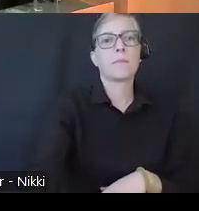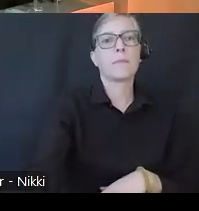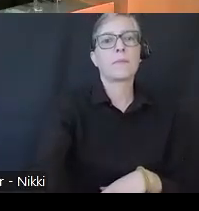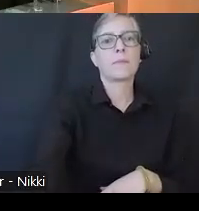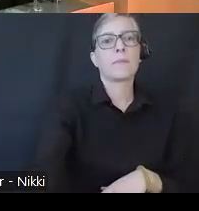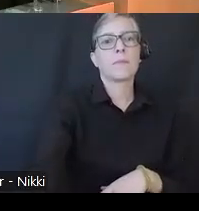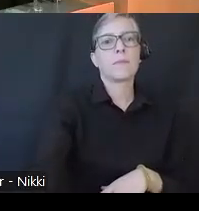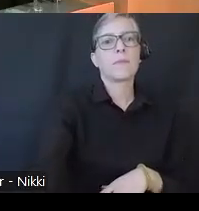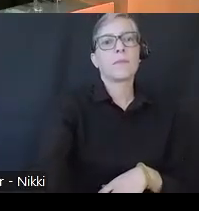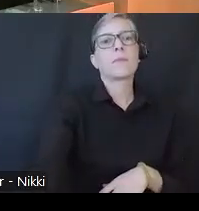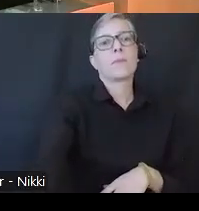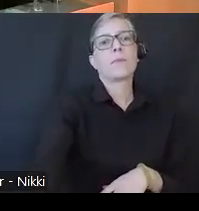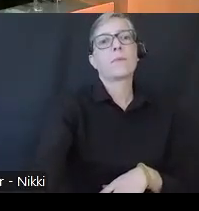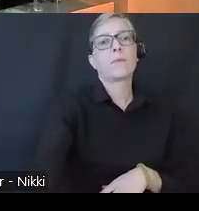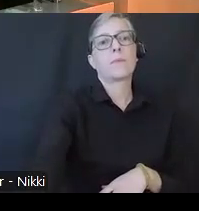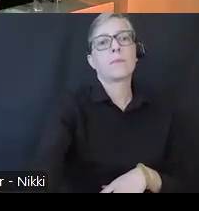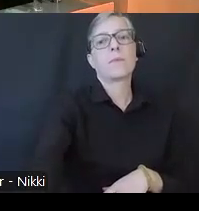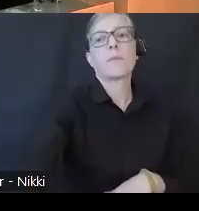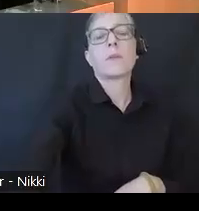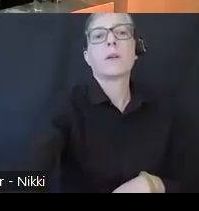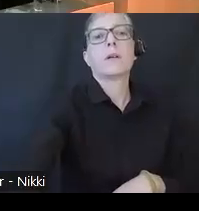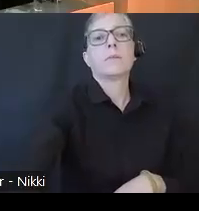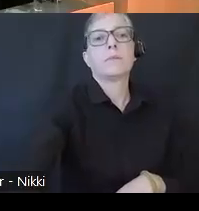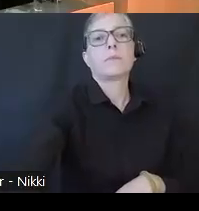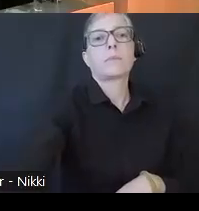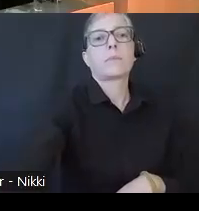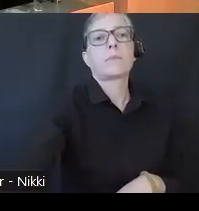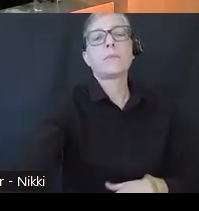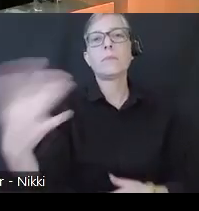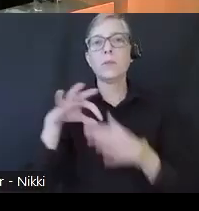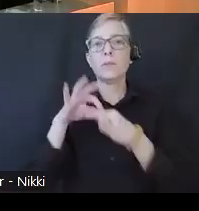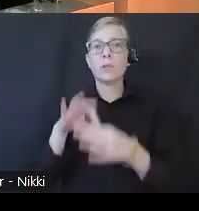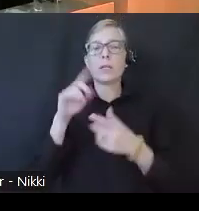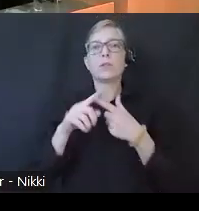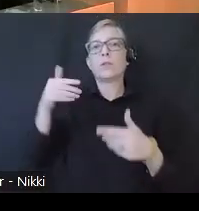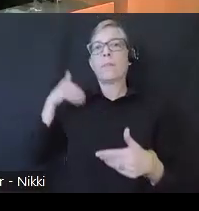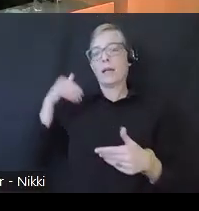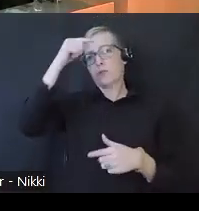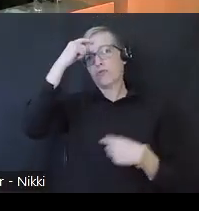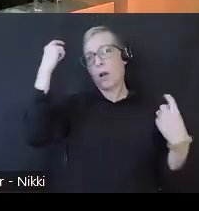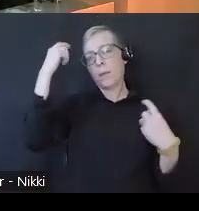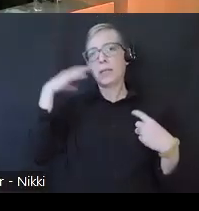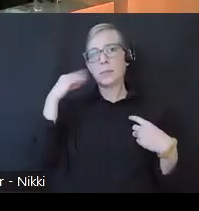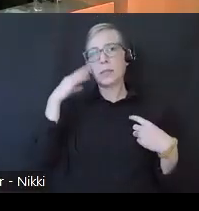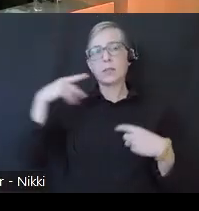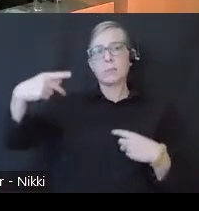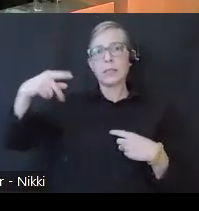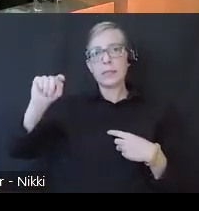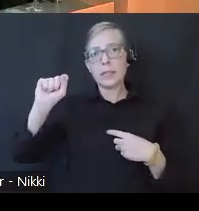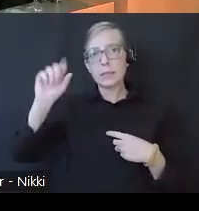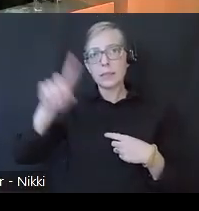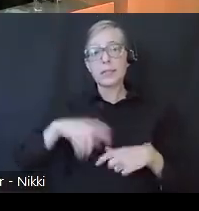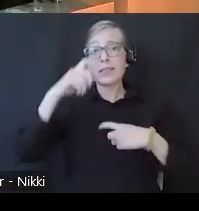related to past trauma experiences and PTSD. And traumatic